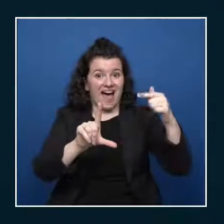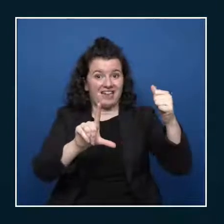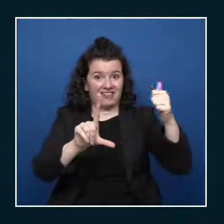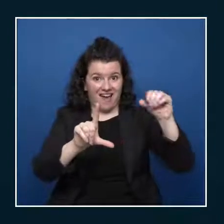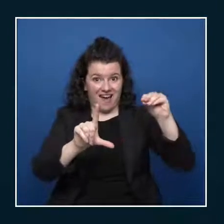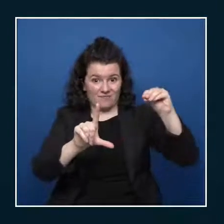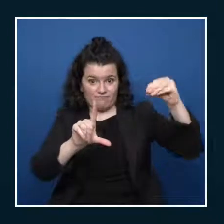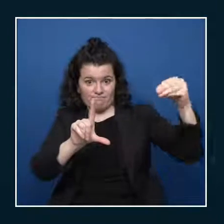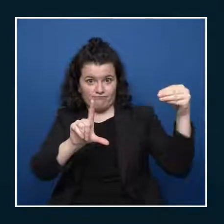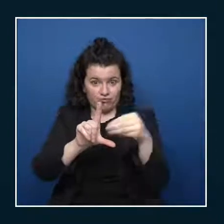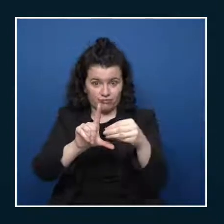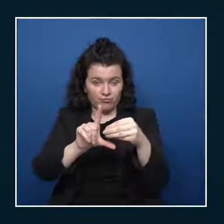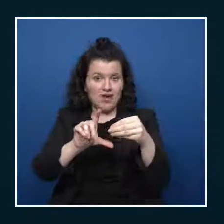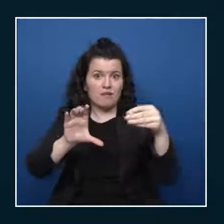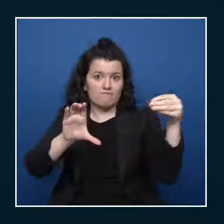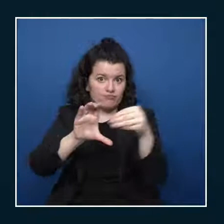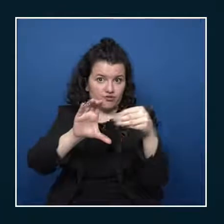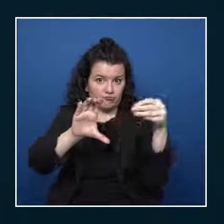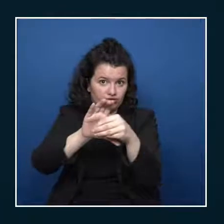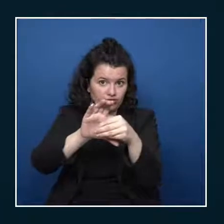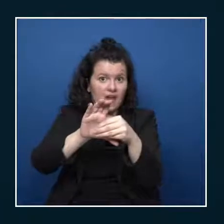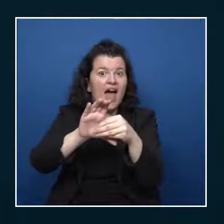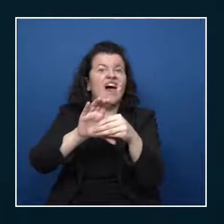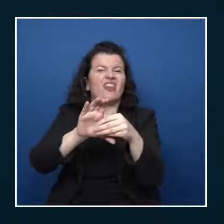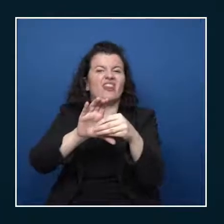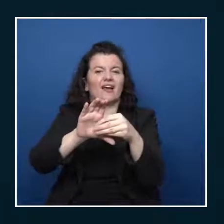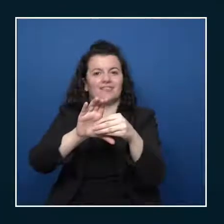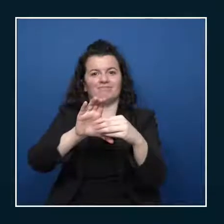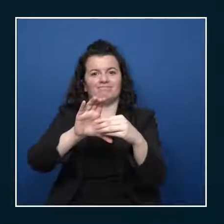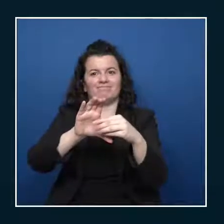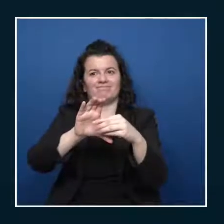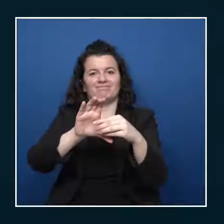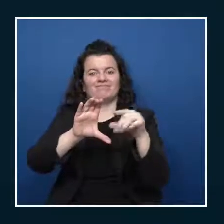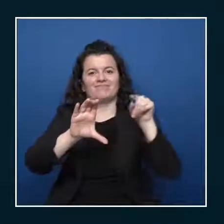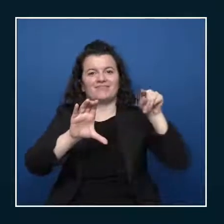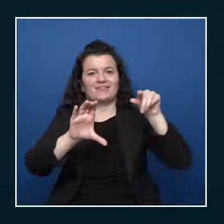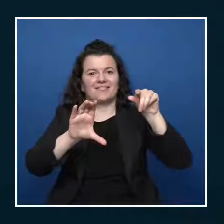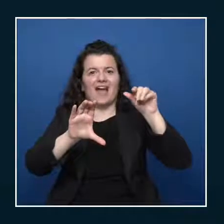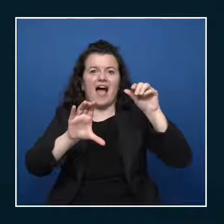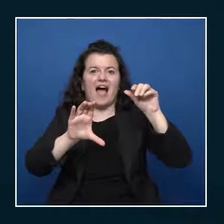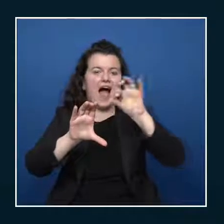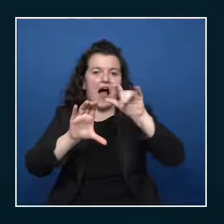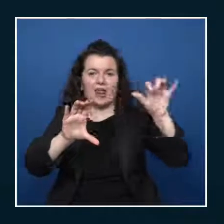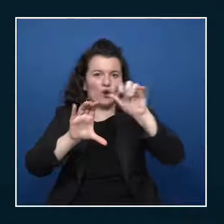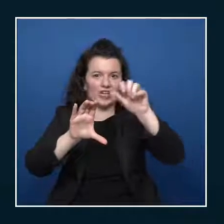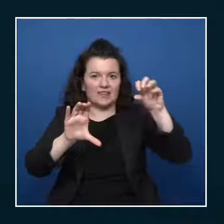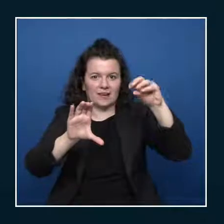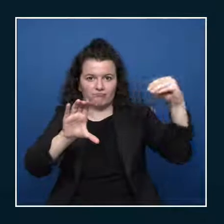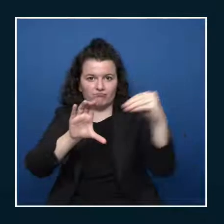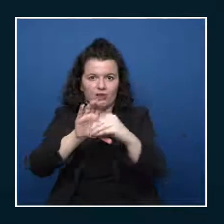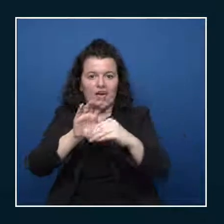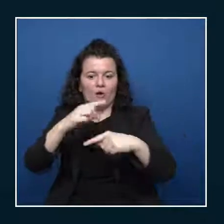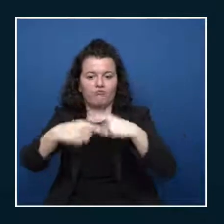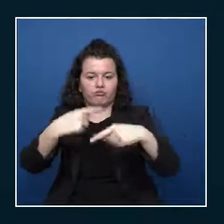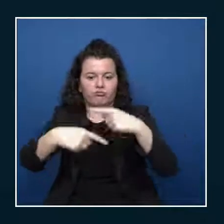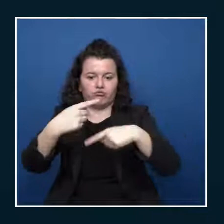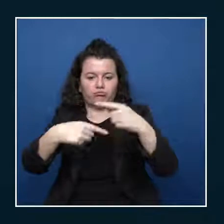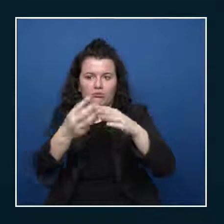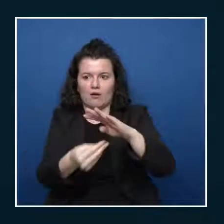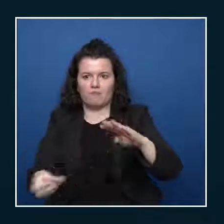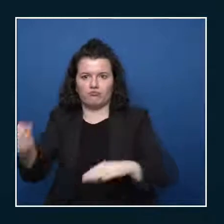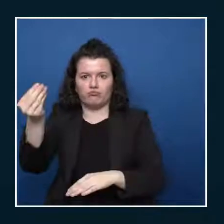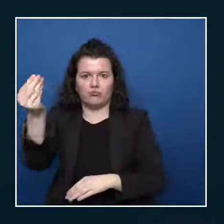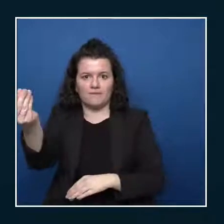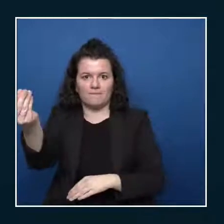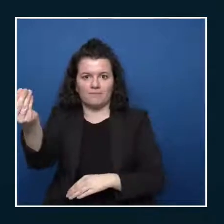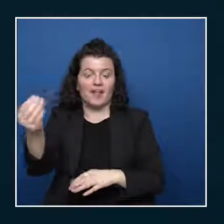And that sounds magical, but that it really isn't, because you have to give it a framework or a structure from which it can learn, and sometimes it doesn't. And